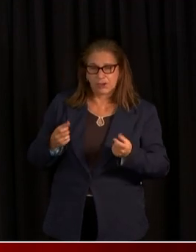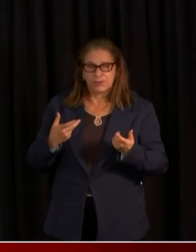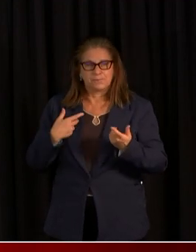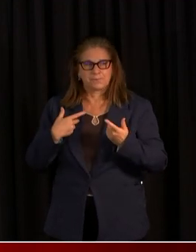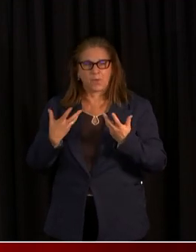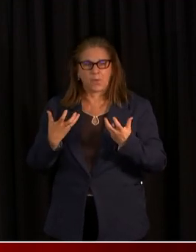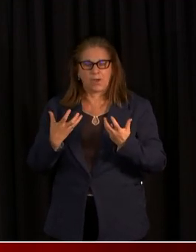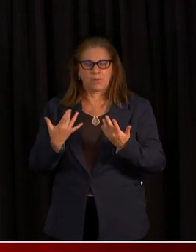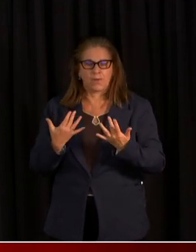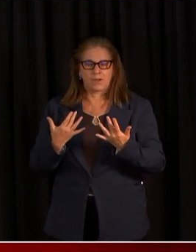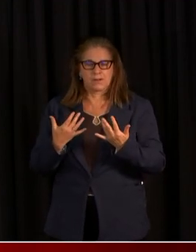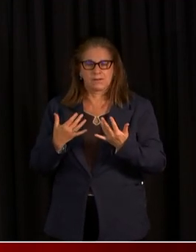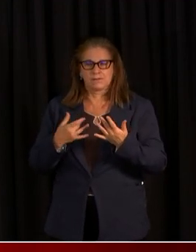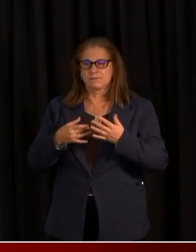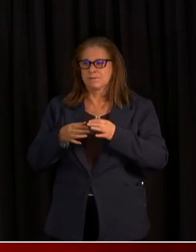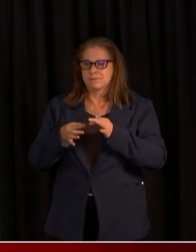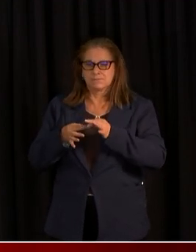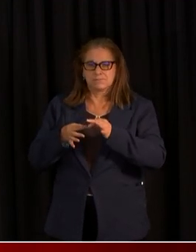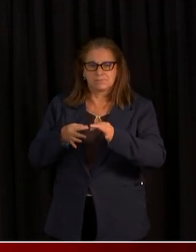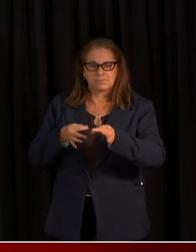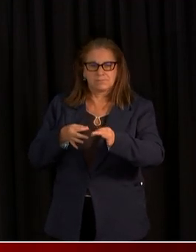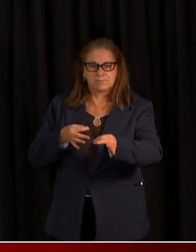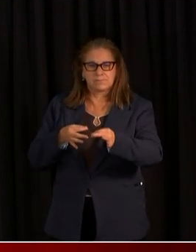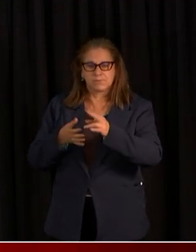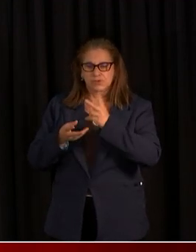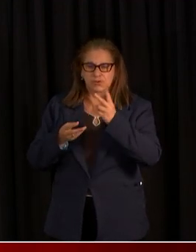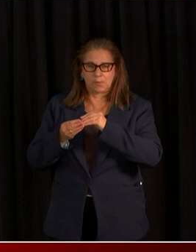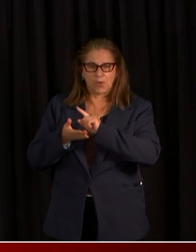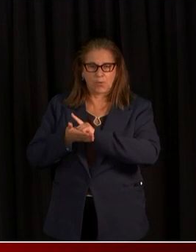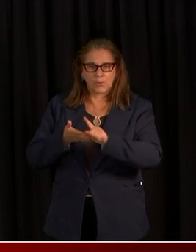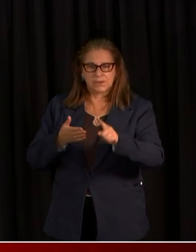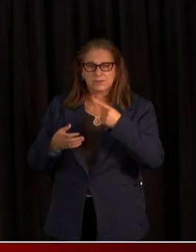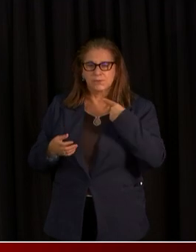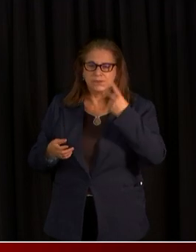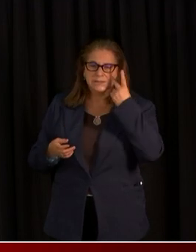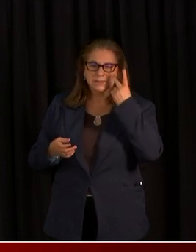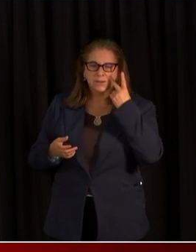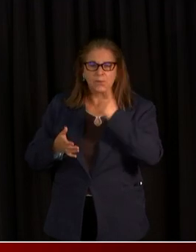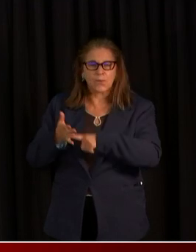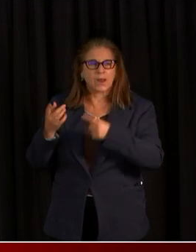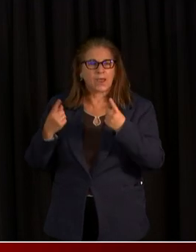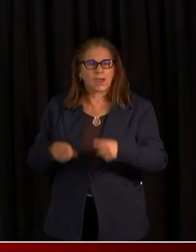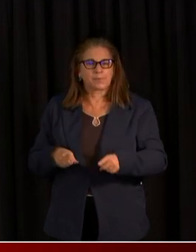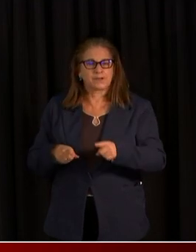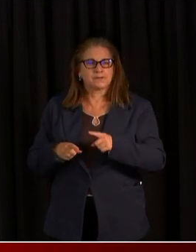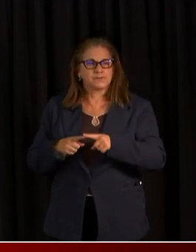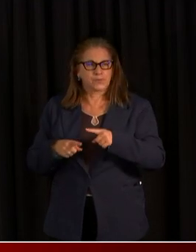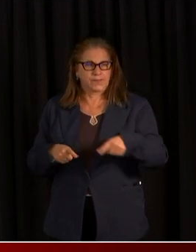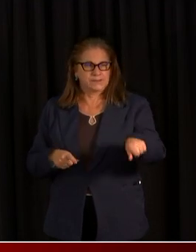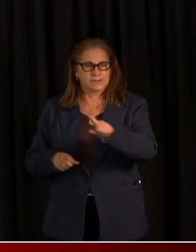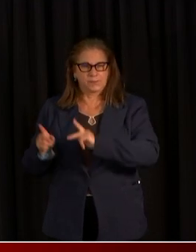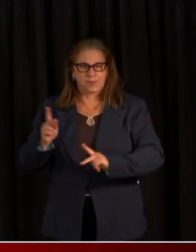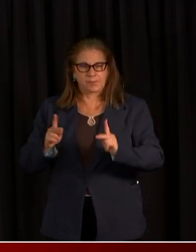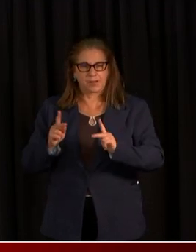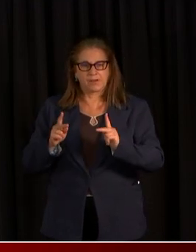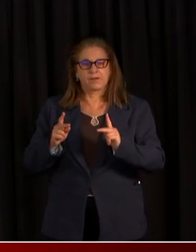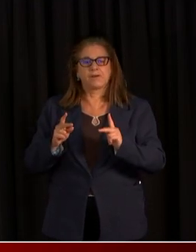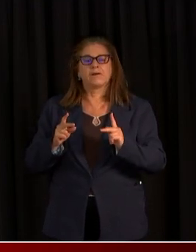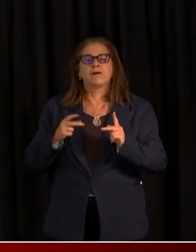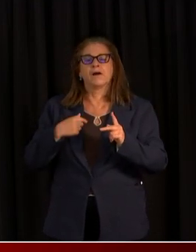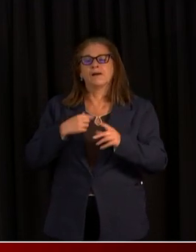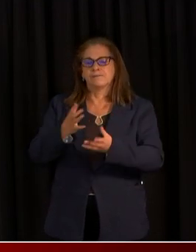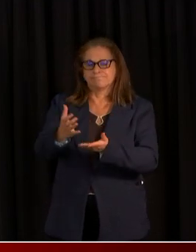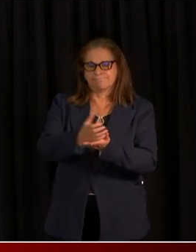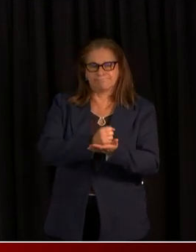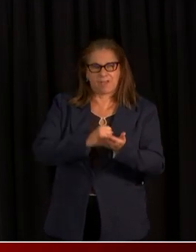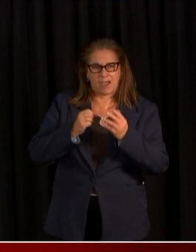the hospitalizations and deaths. From it typically where it's 2 weeks, you may see those delays for 2 to 3 weeks